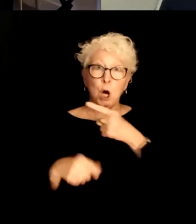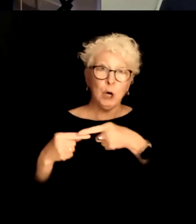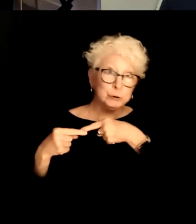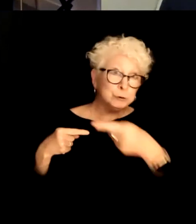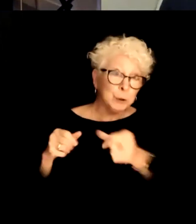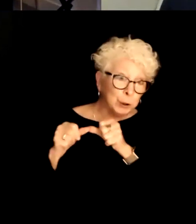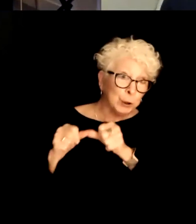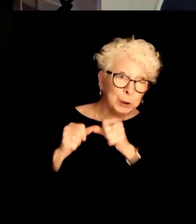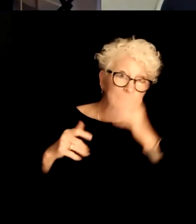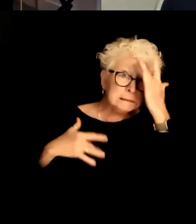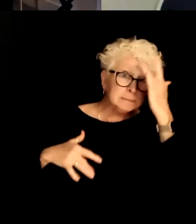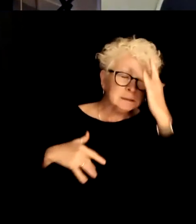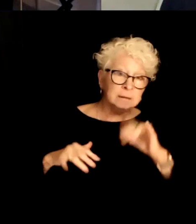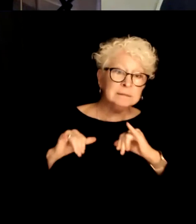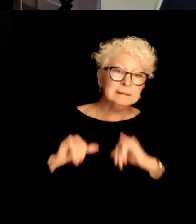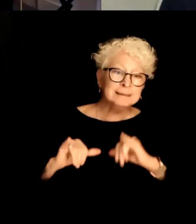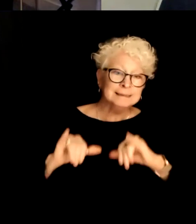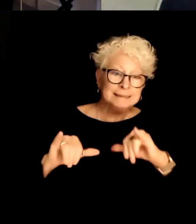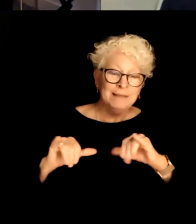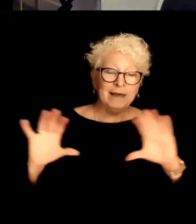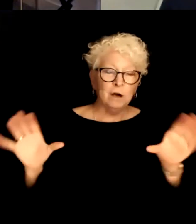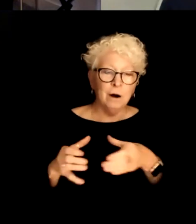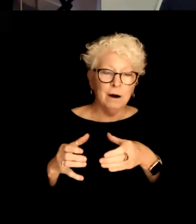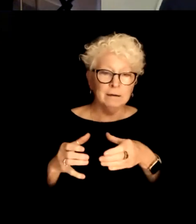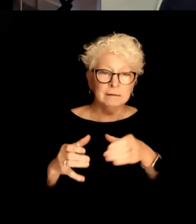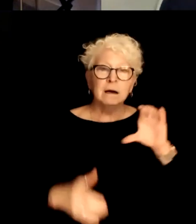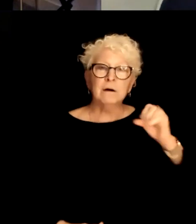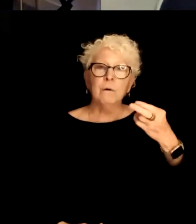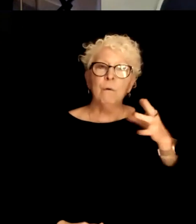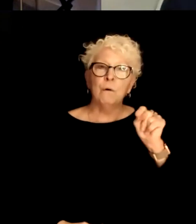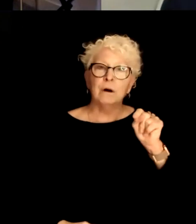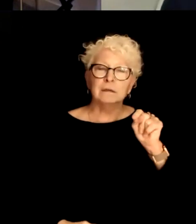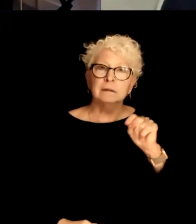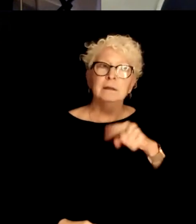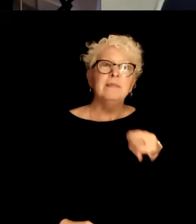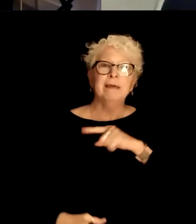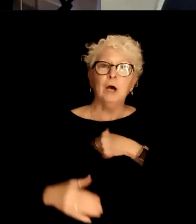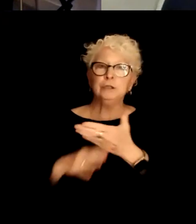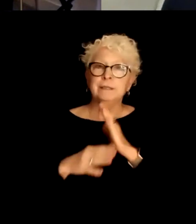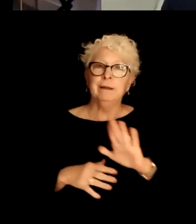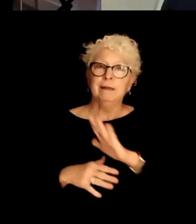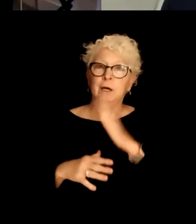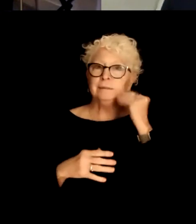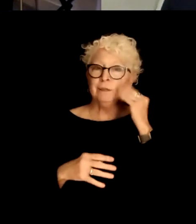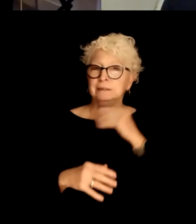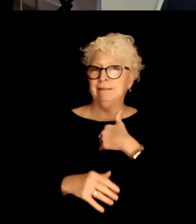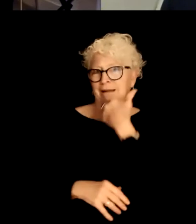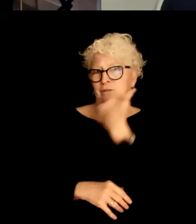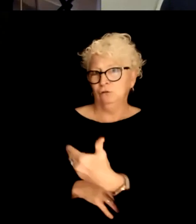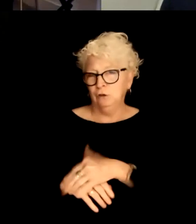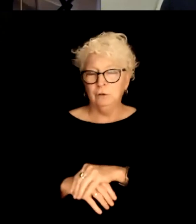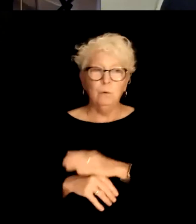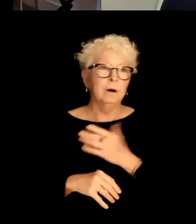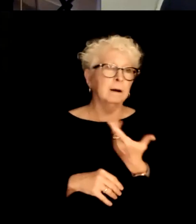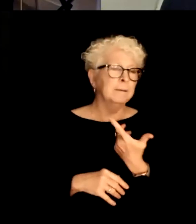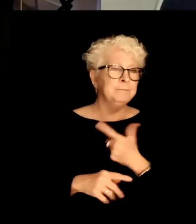different experience, right? It's like they're in a cohort, they are getting medical care, but there's a lot of issues around, do I have a positive test? Do I have a positive test?